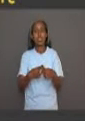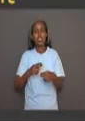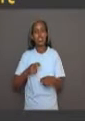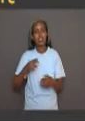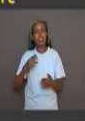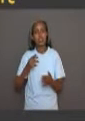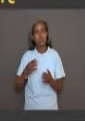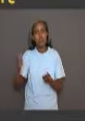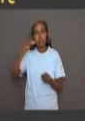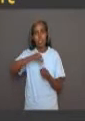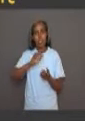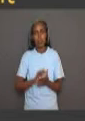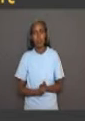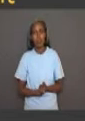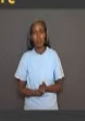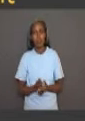markup.